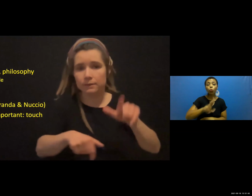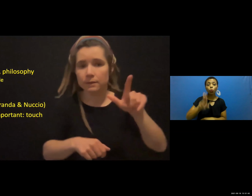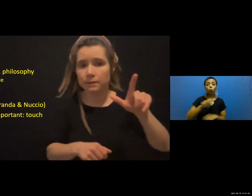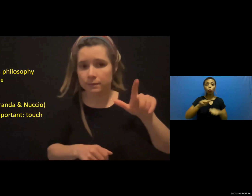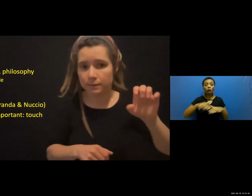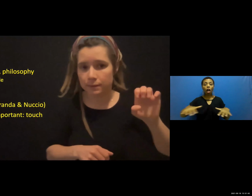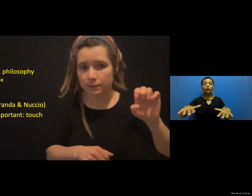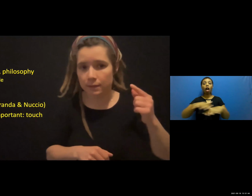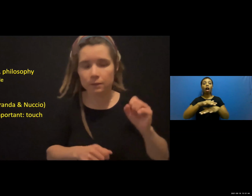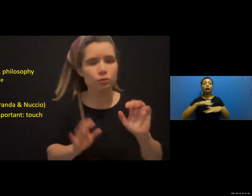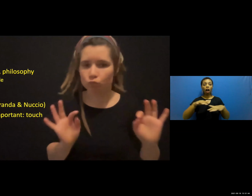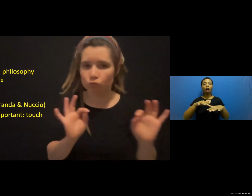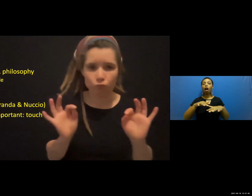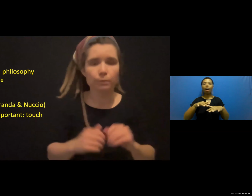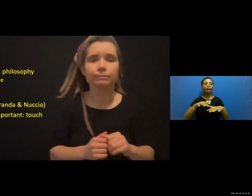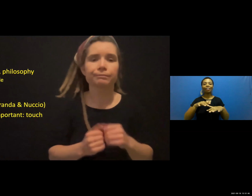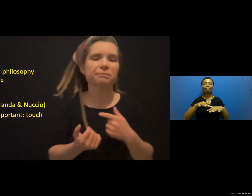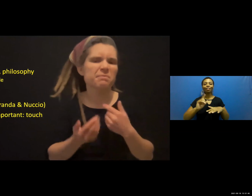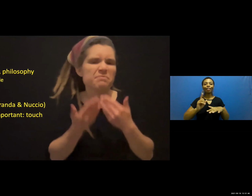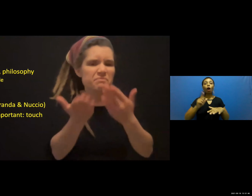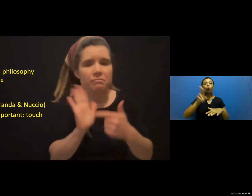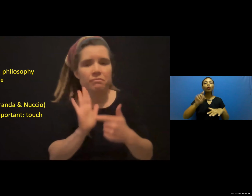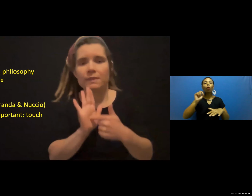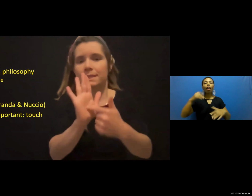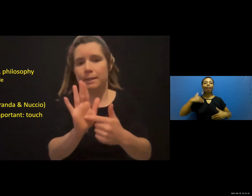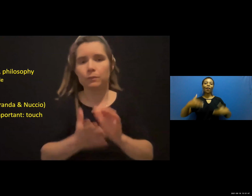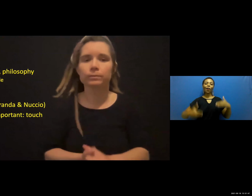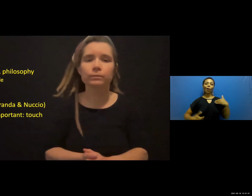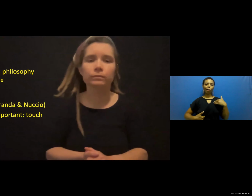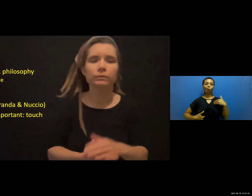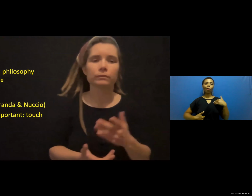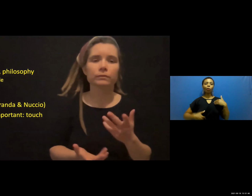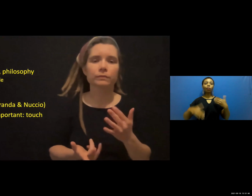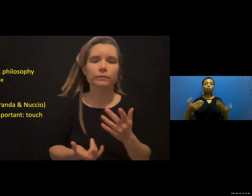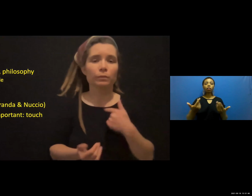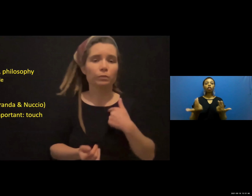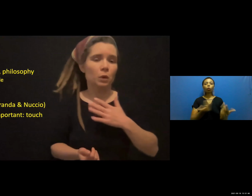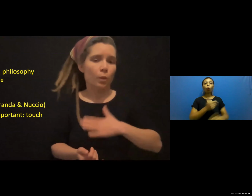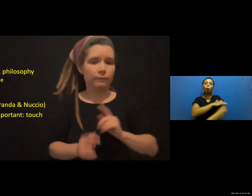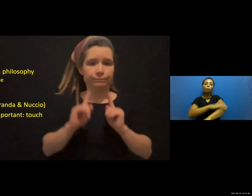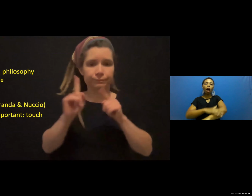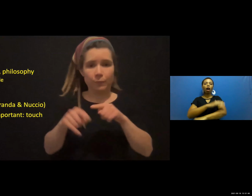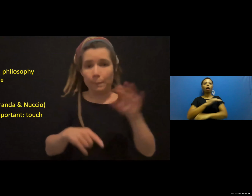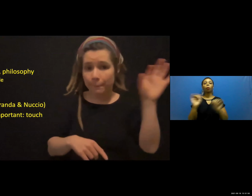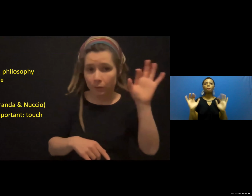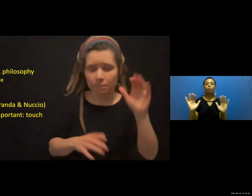environmental space, but you're using the body. So like arms and hands or legs, for example.